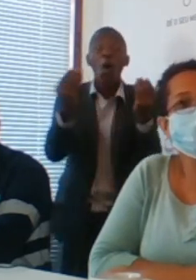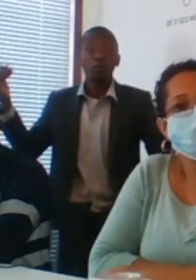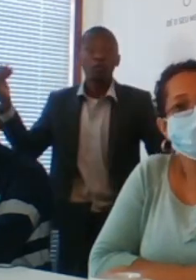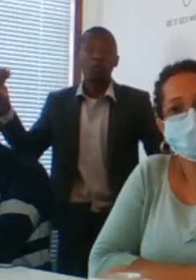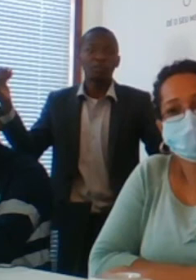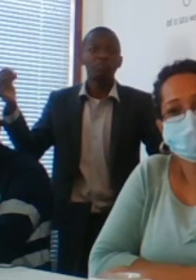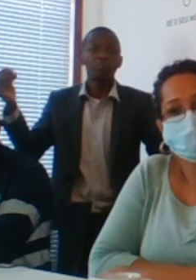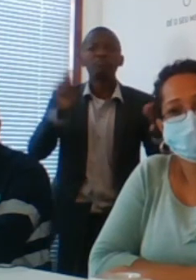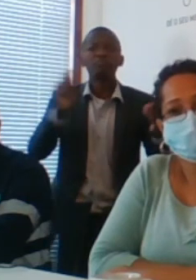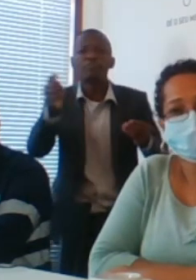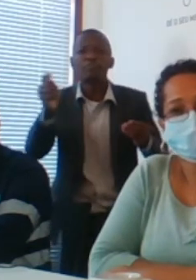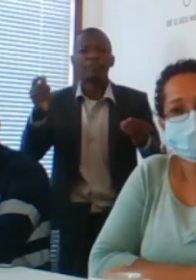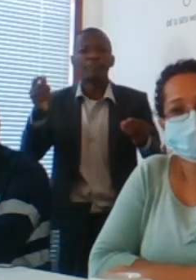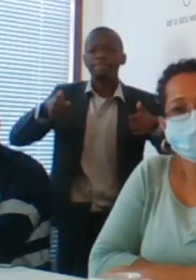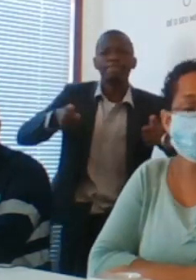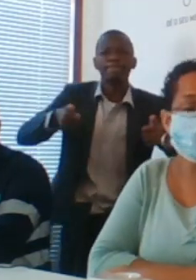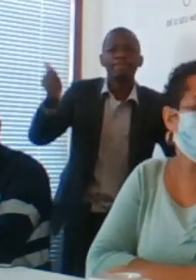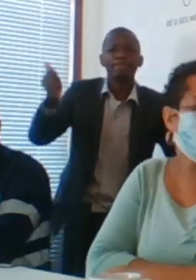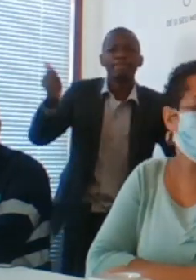they managed